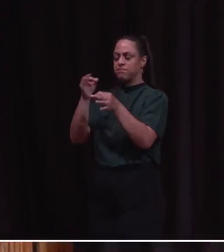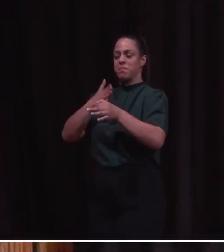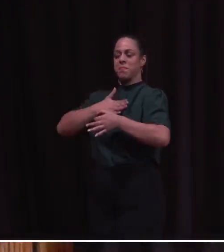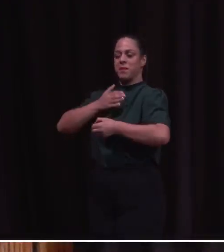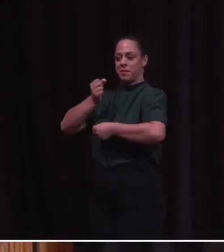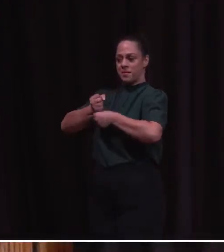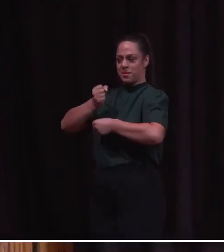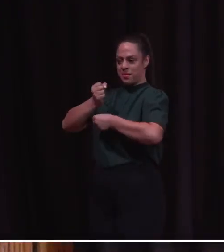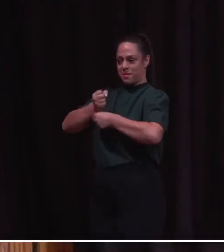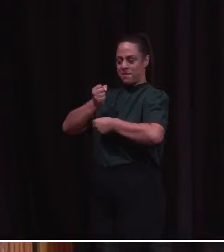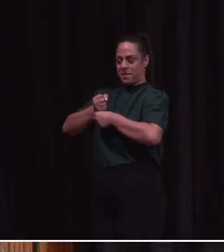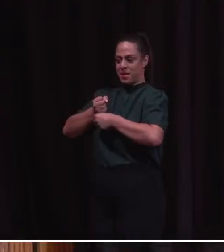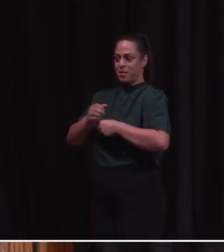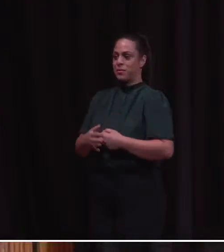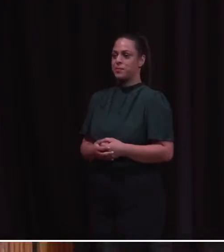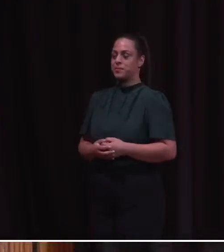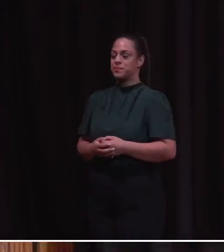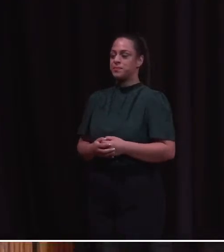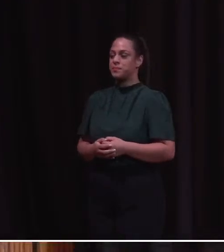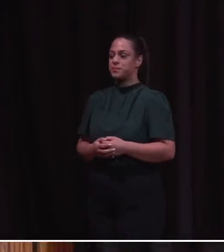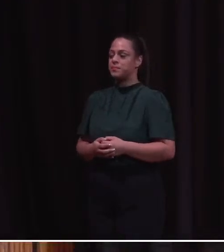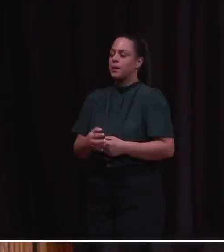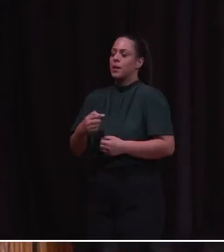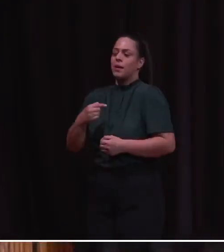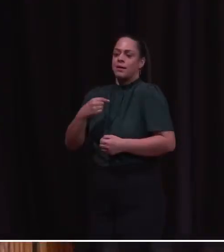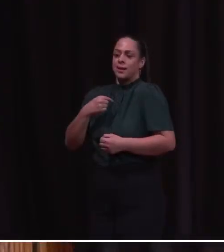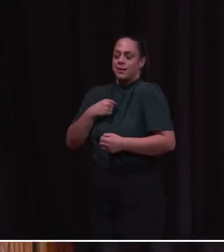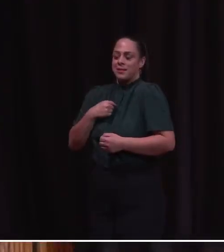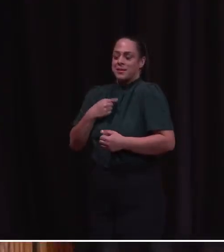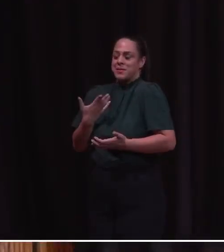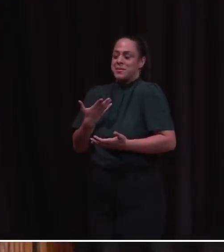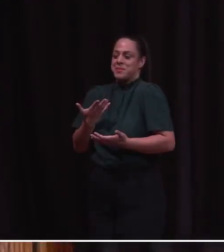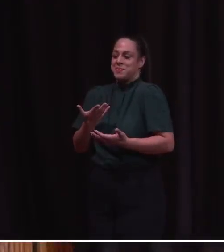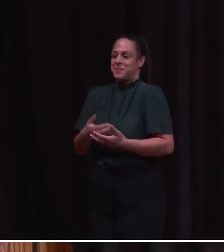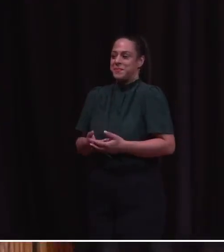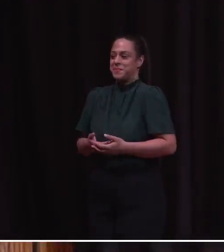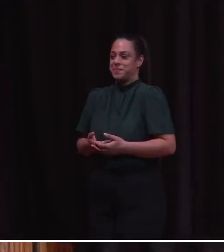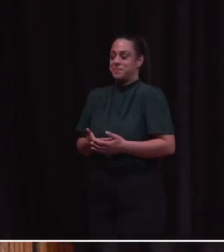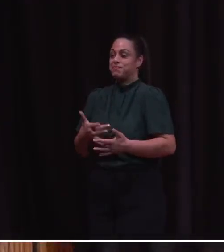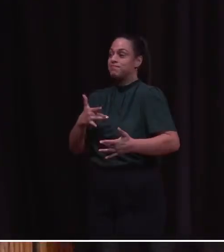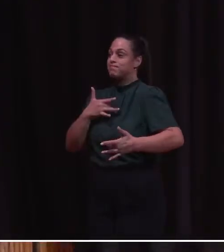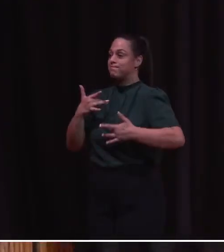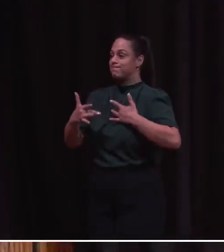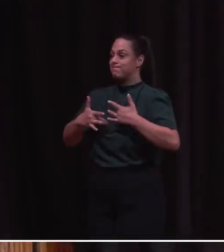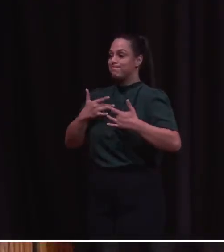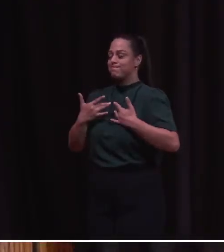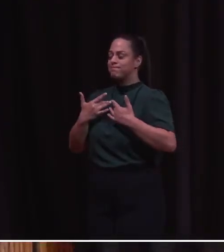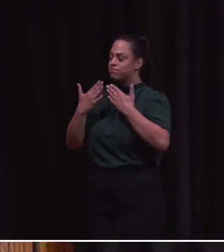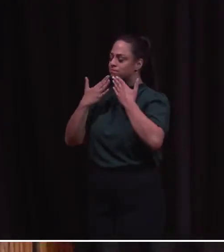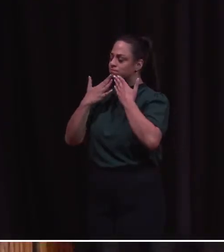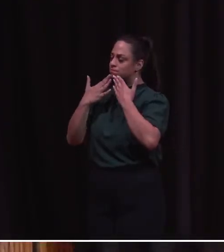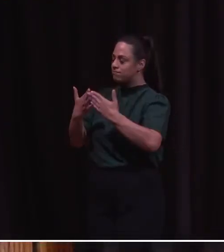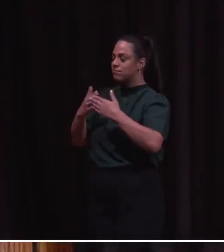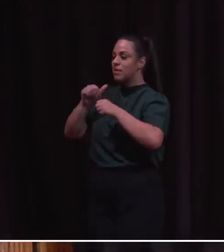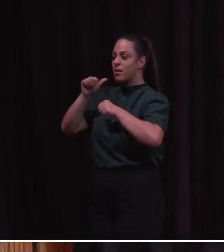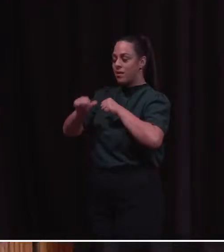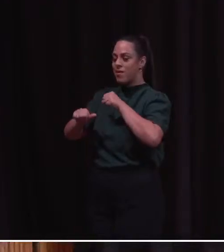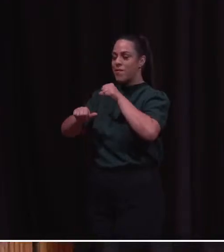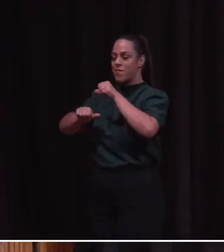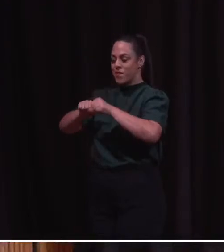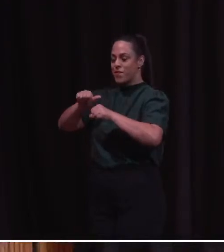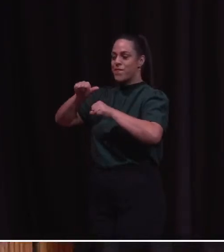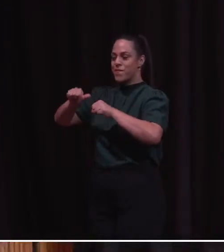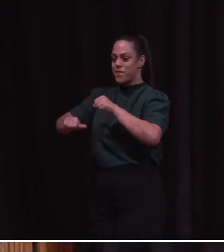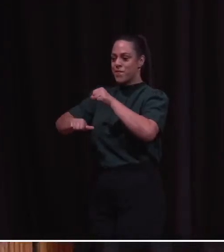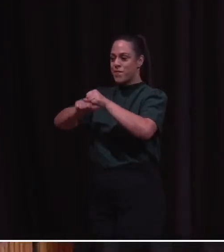and I appreciate the amount of effort that several people